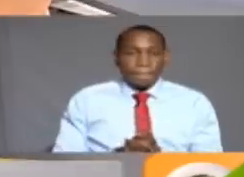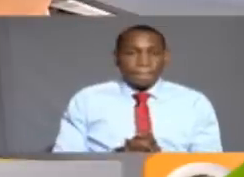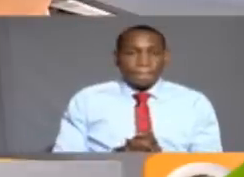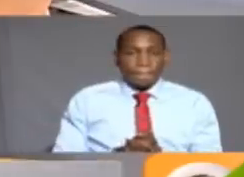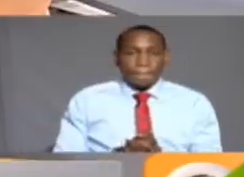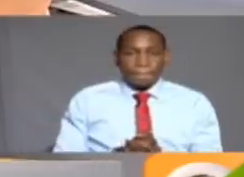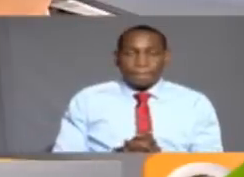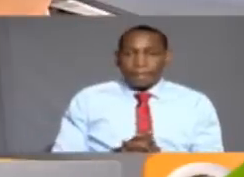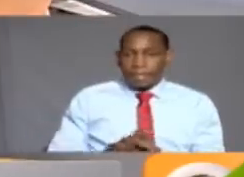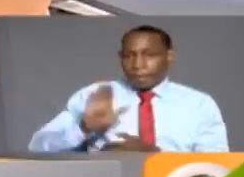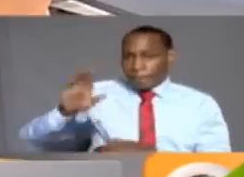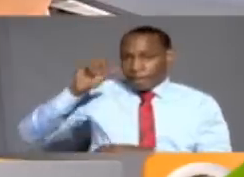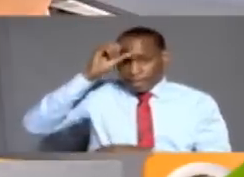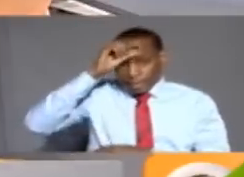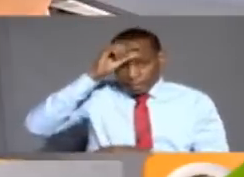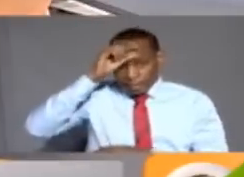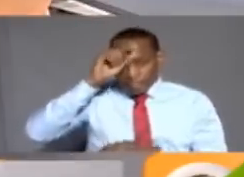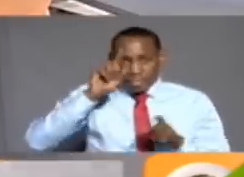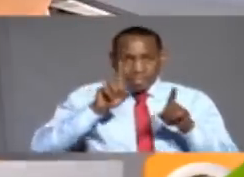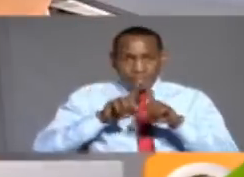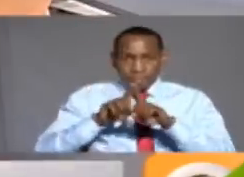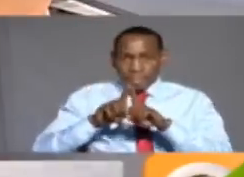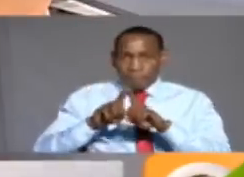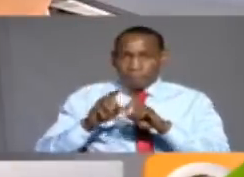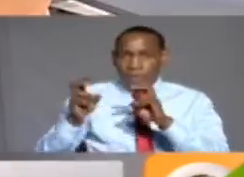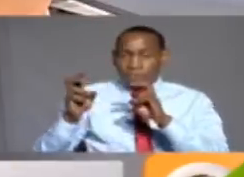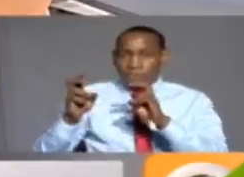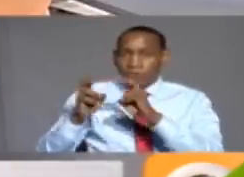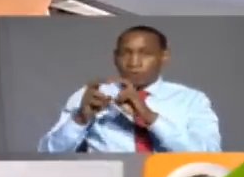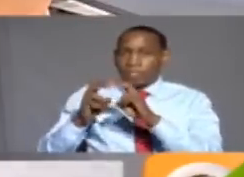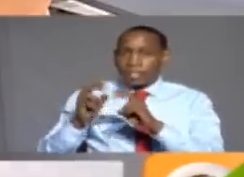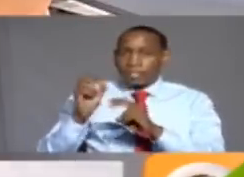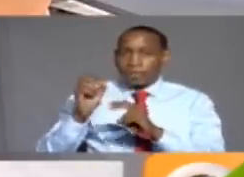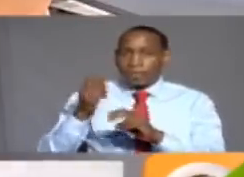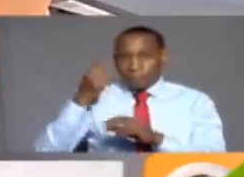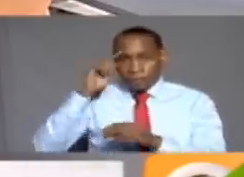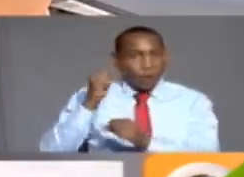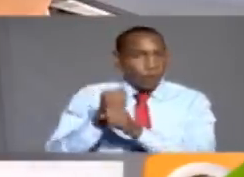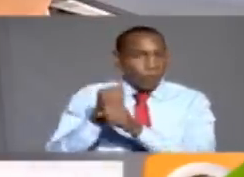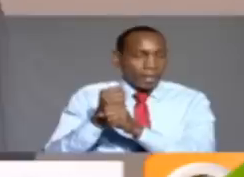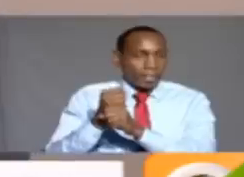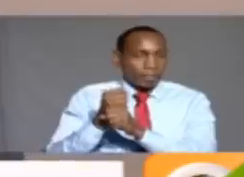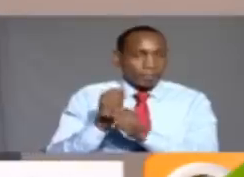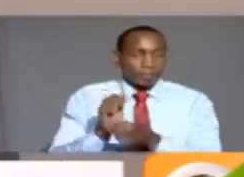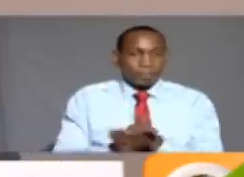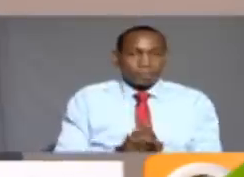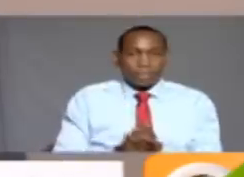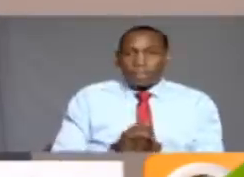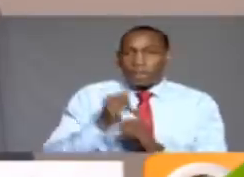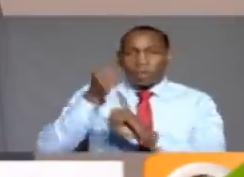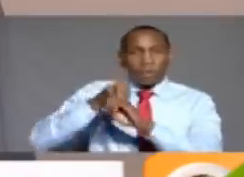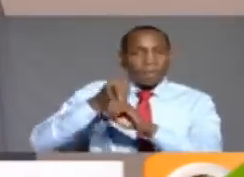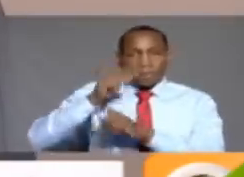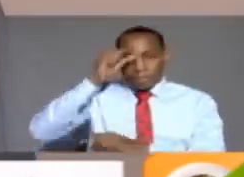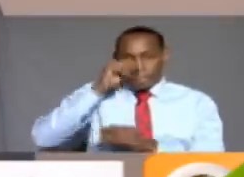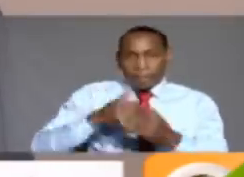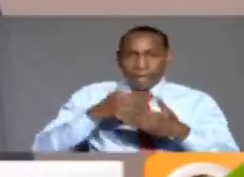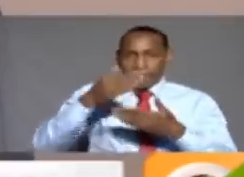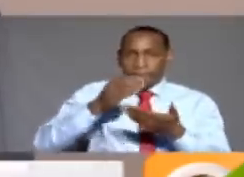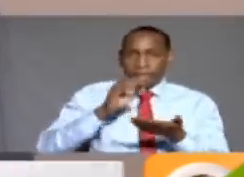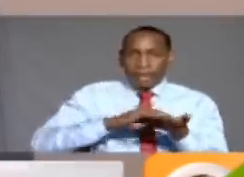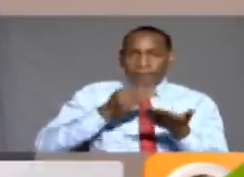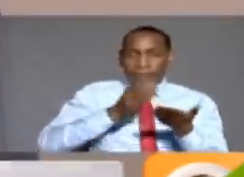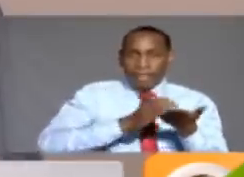they said they are the government and they should even be approached for jobs. You know, we should not even be lobbying government after we have allocated